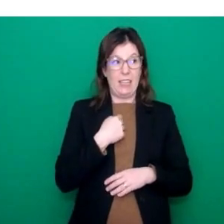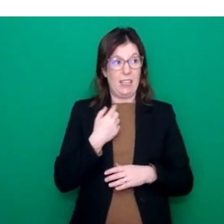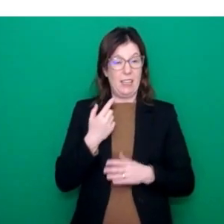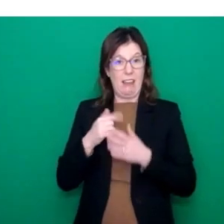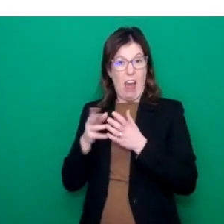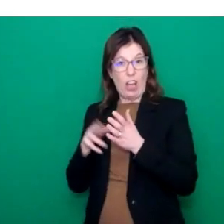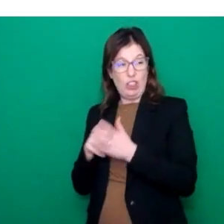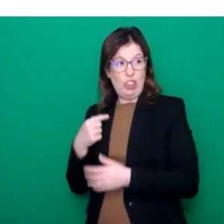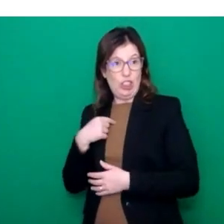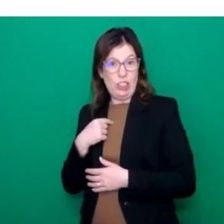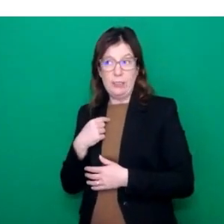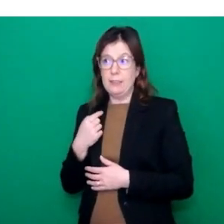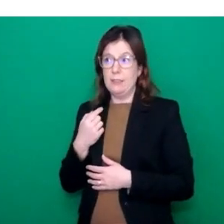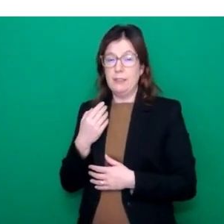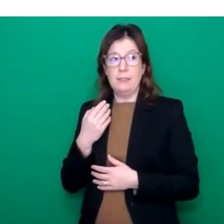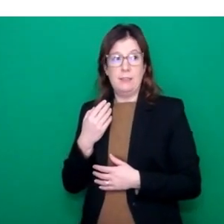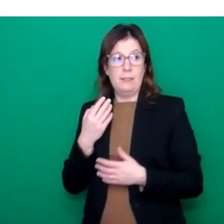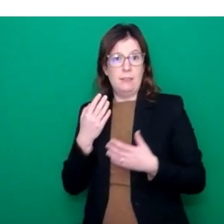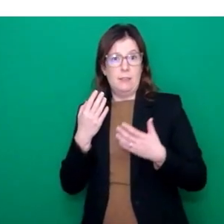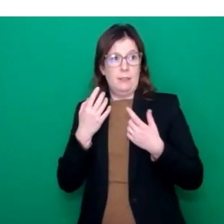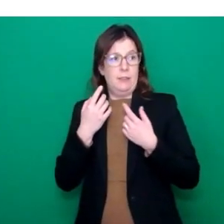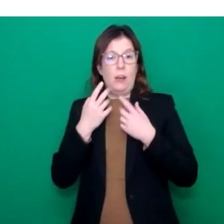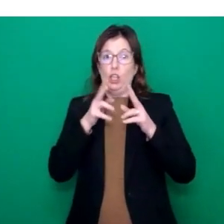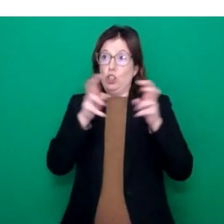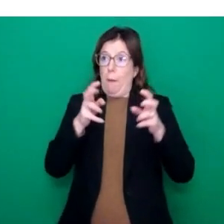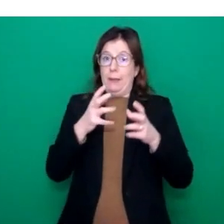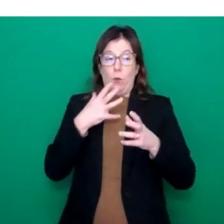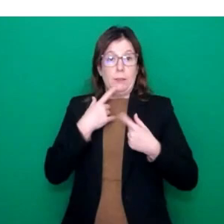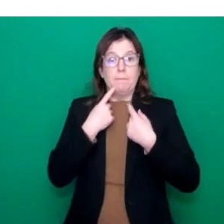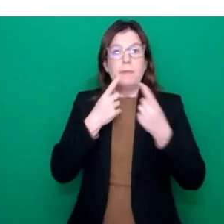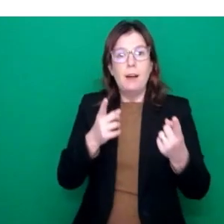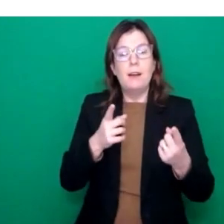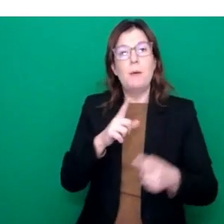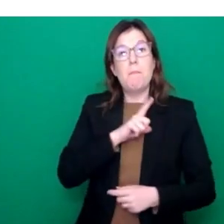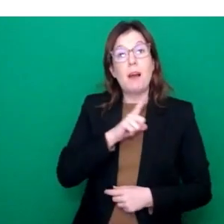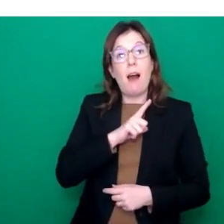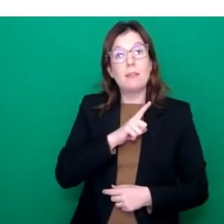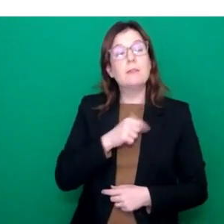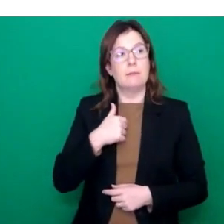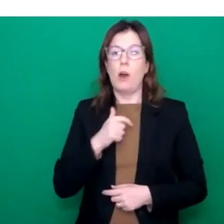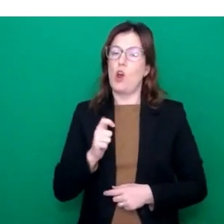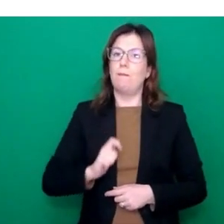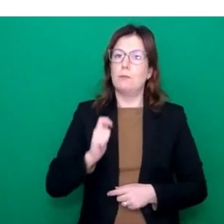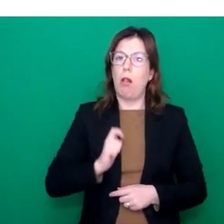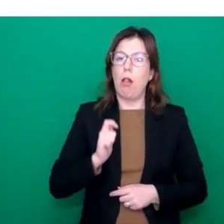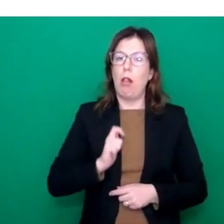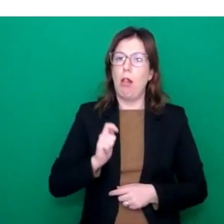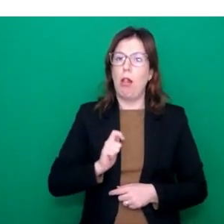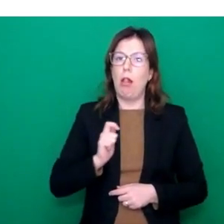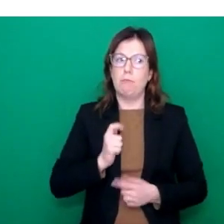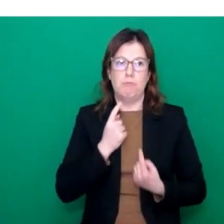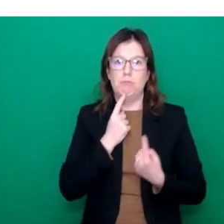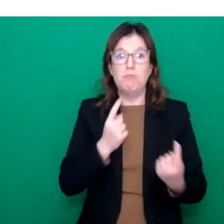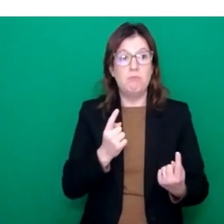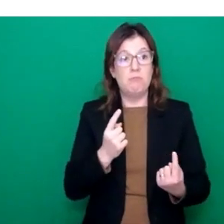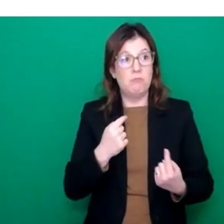able to be slightly more outspoken about topics like that, it's probably because I feel more comfortable being able to do it. If I don't do something